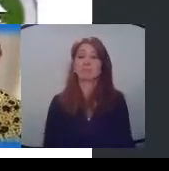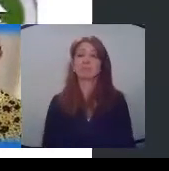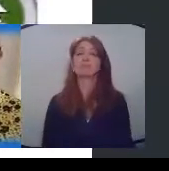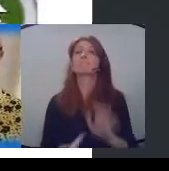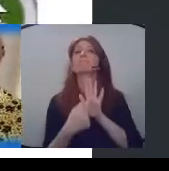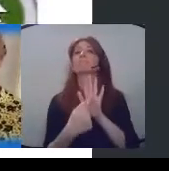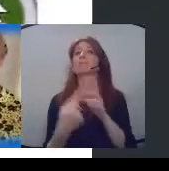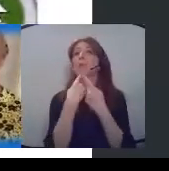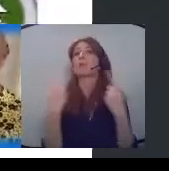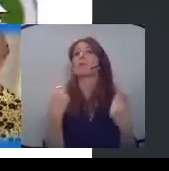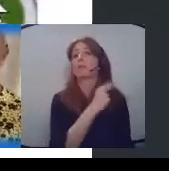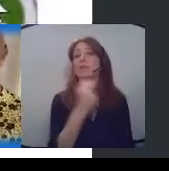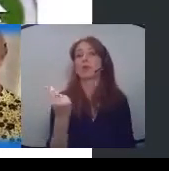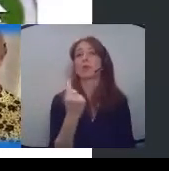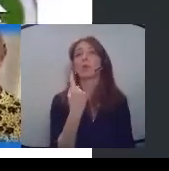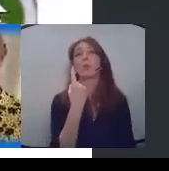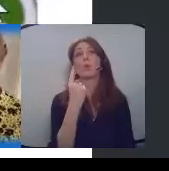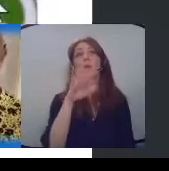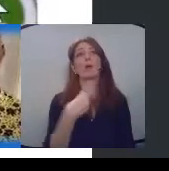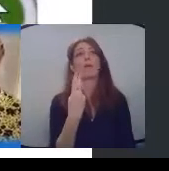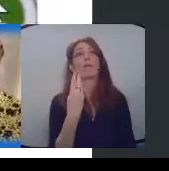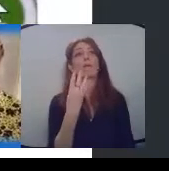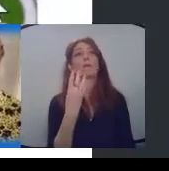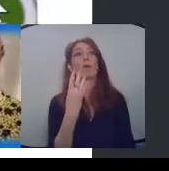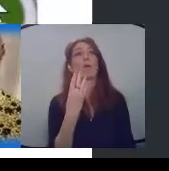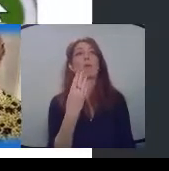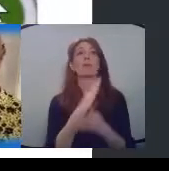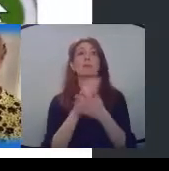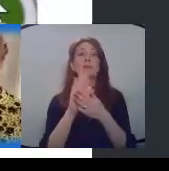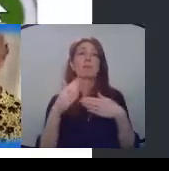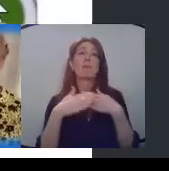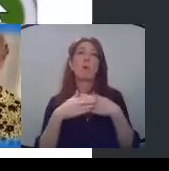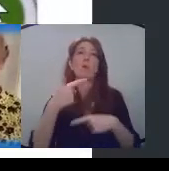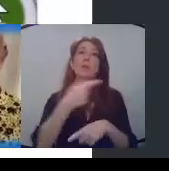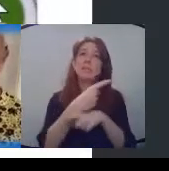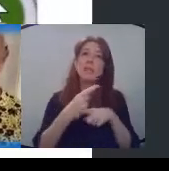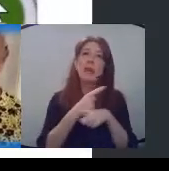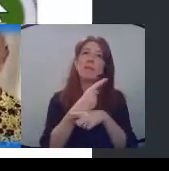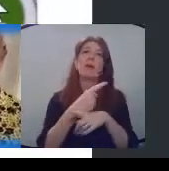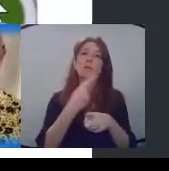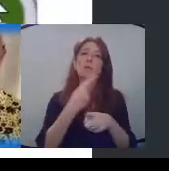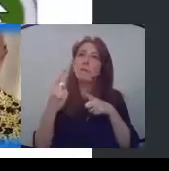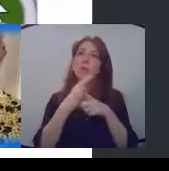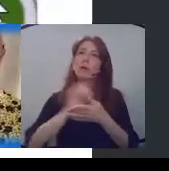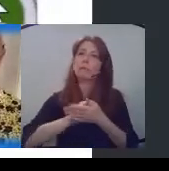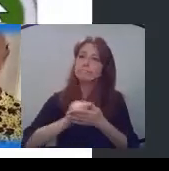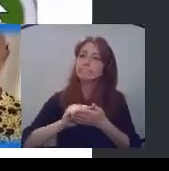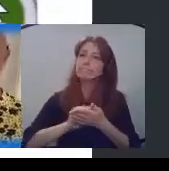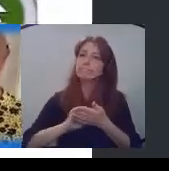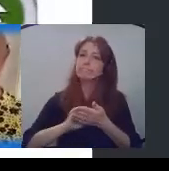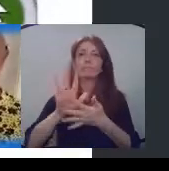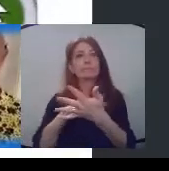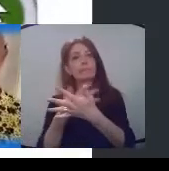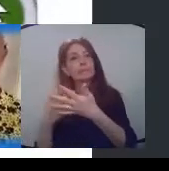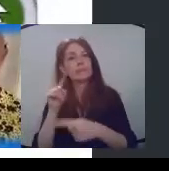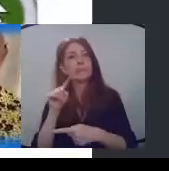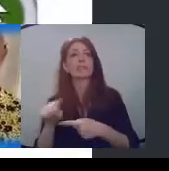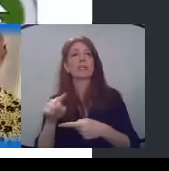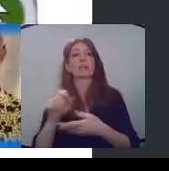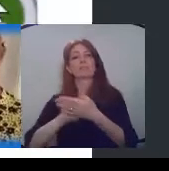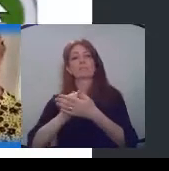One out of four actually spent more than 7 hours every single week on admin. Purely, Excel spreadsheets and administrative off the